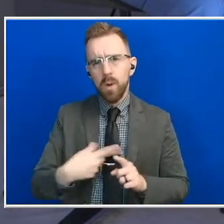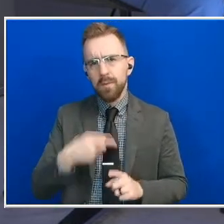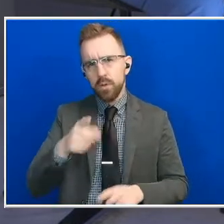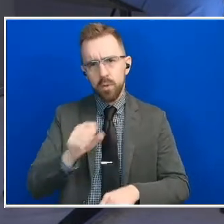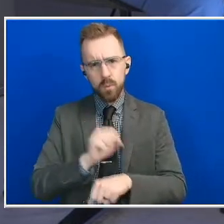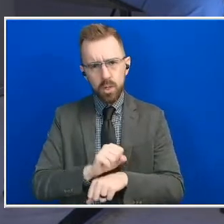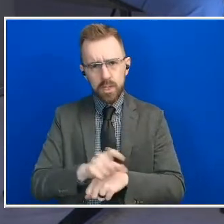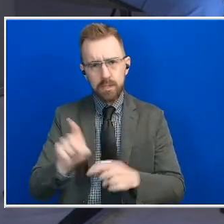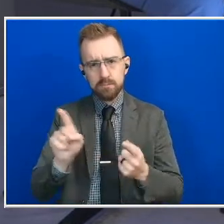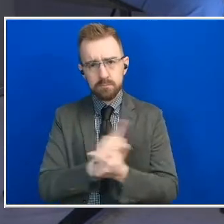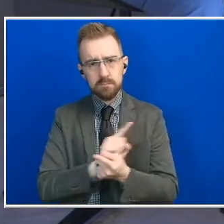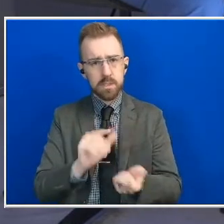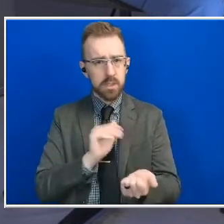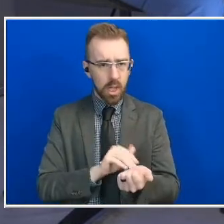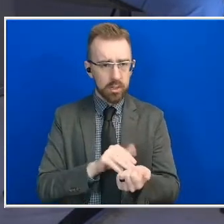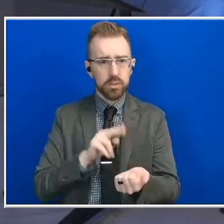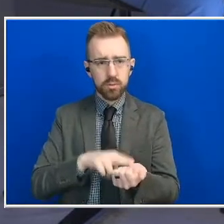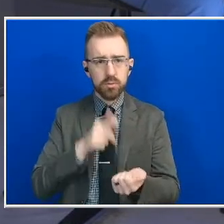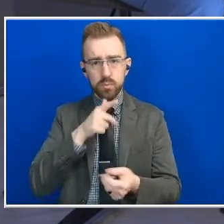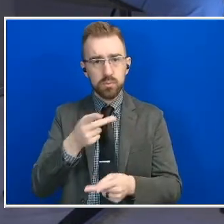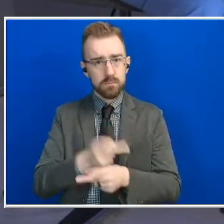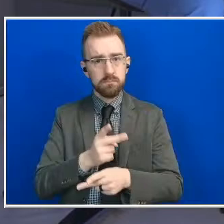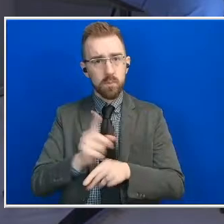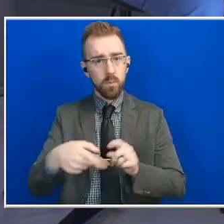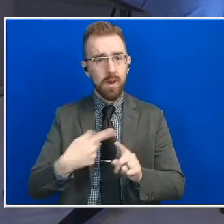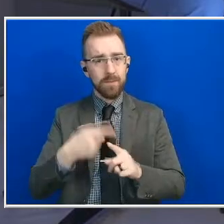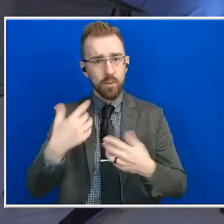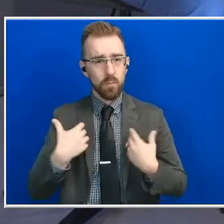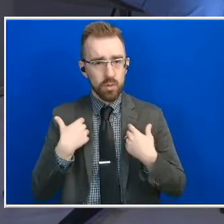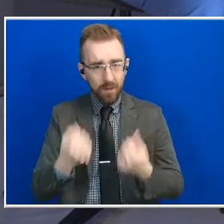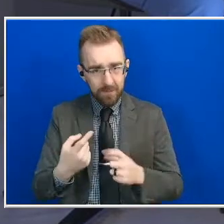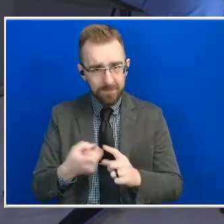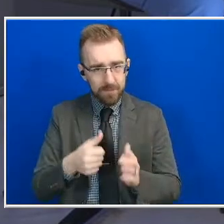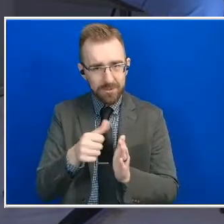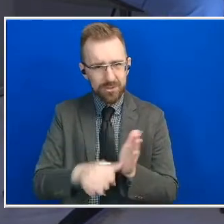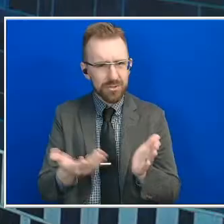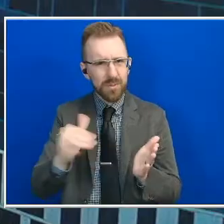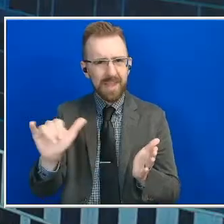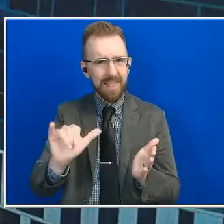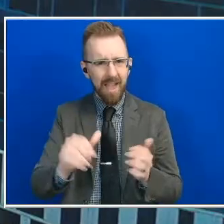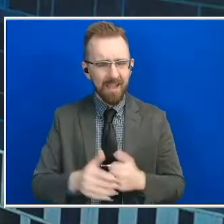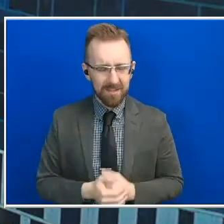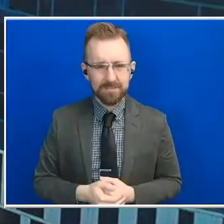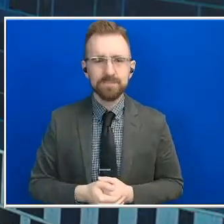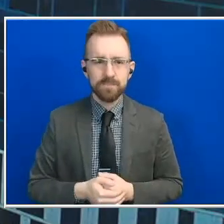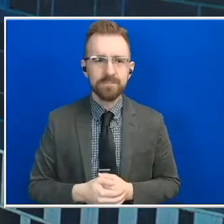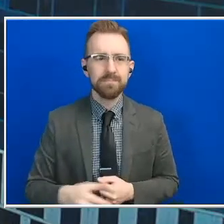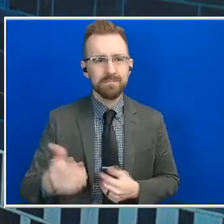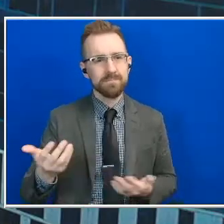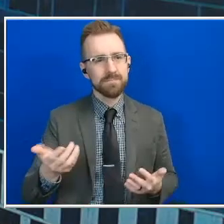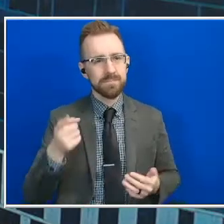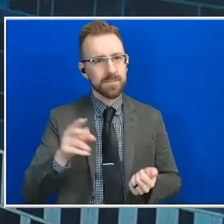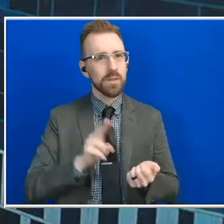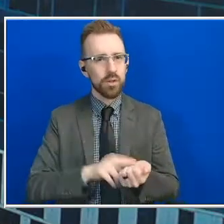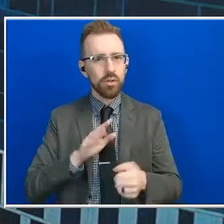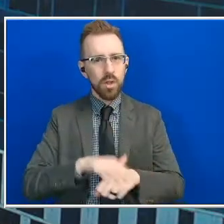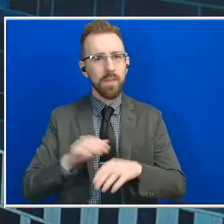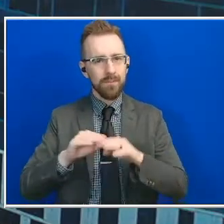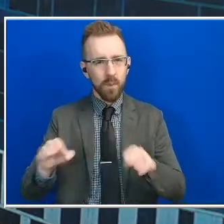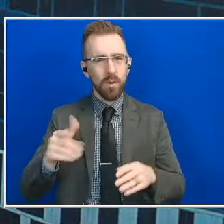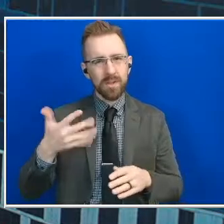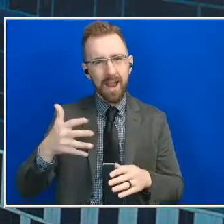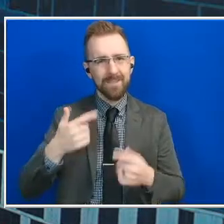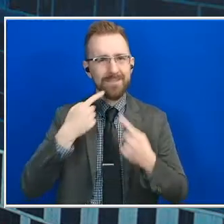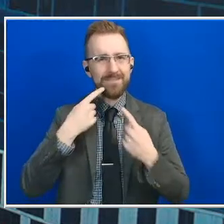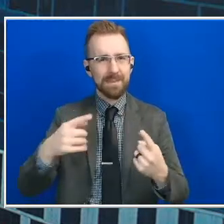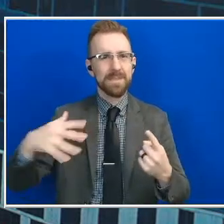for you when you were recovering? What's that like to see them? So there's a nurse on my floor who's kind of famous around here because he's worked here for so